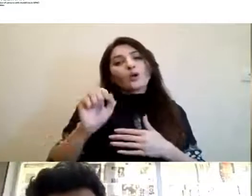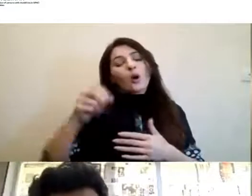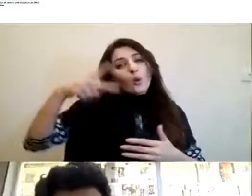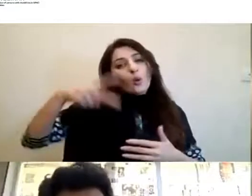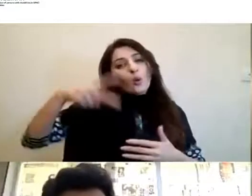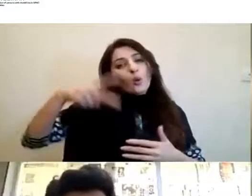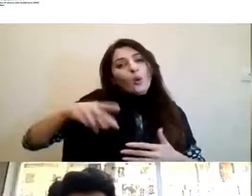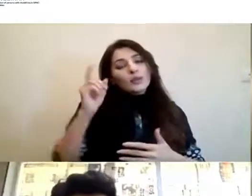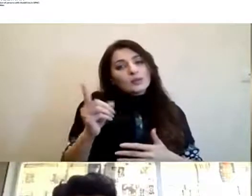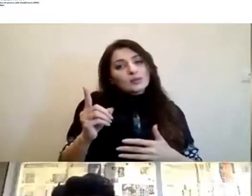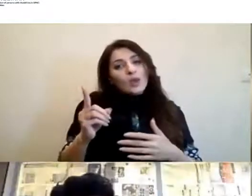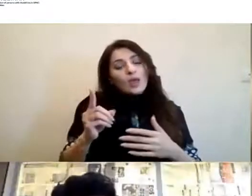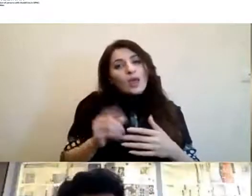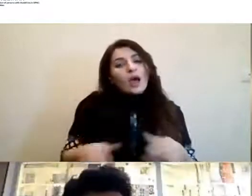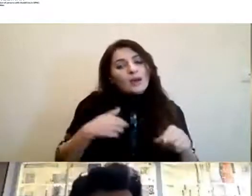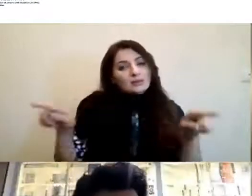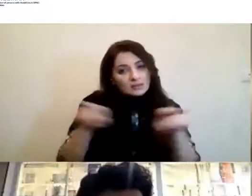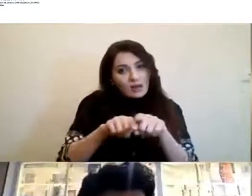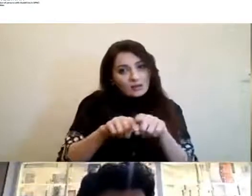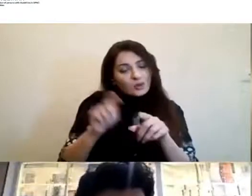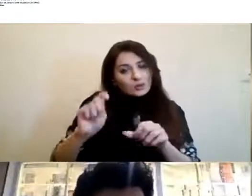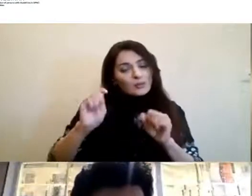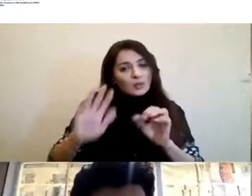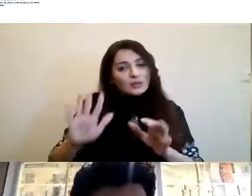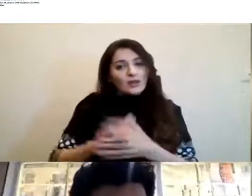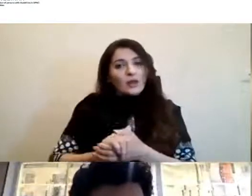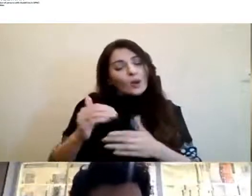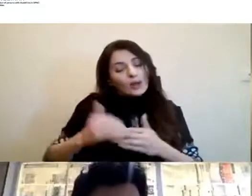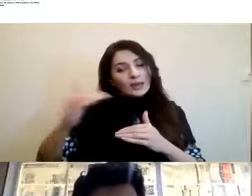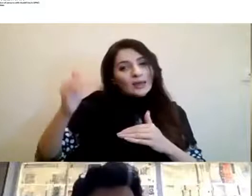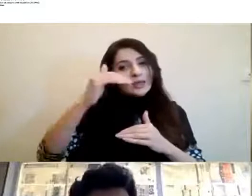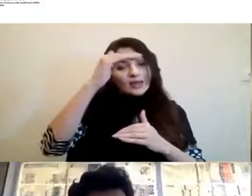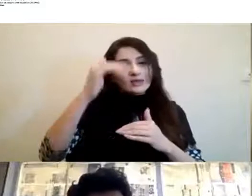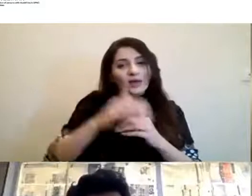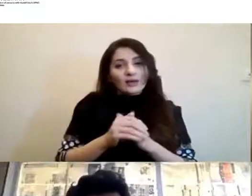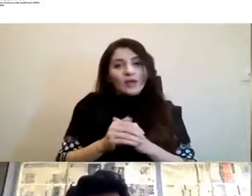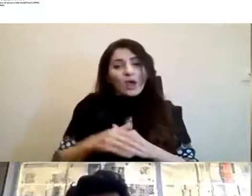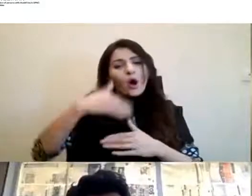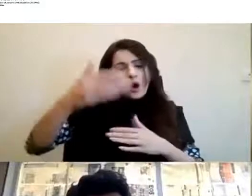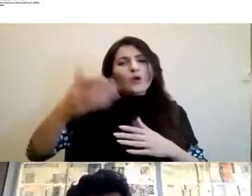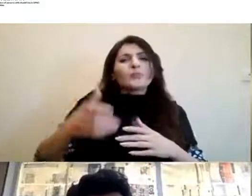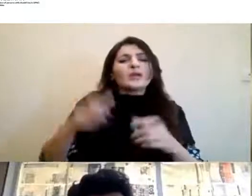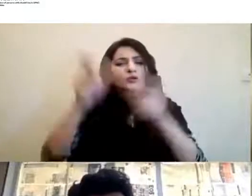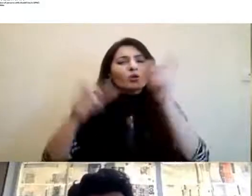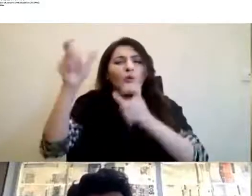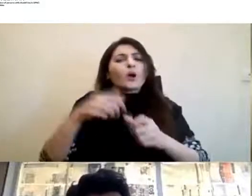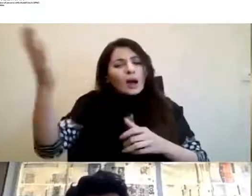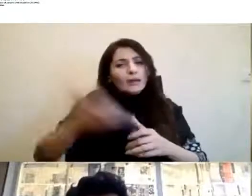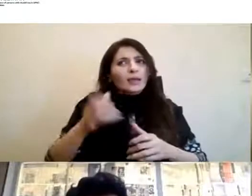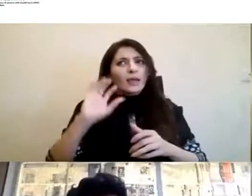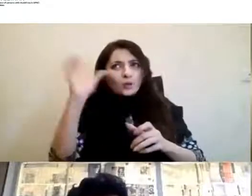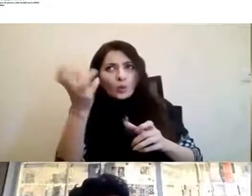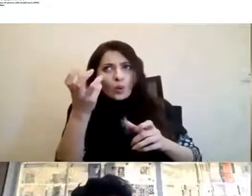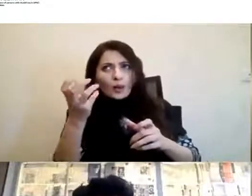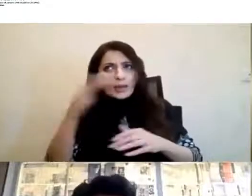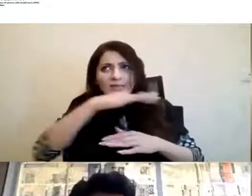and getting knowledgeable. And more people from developing countries coming onto the global stage.